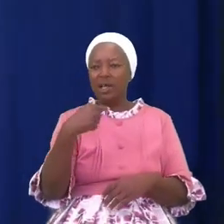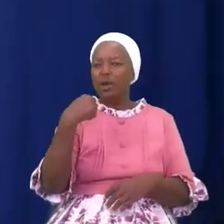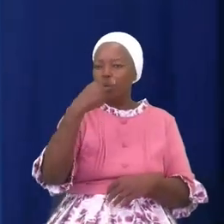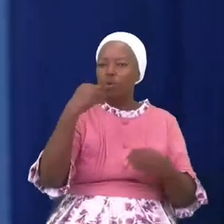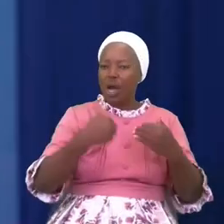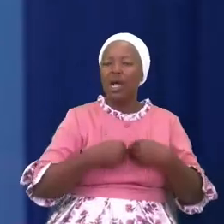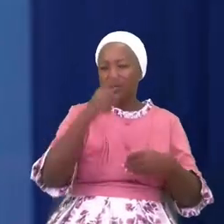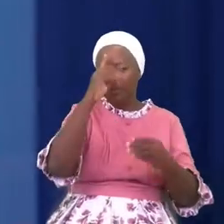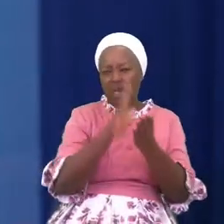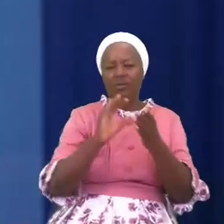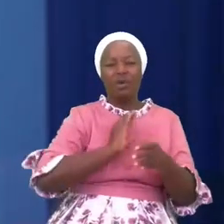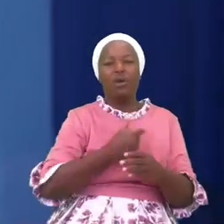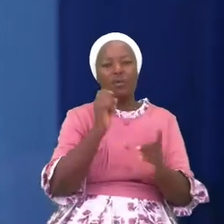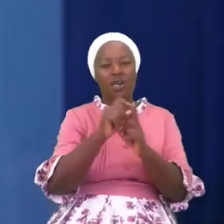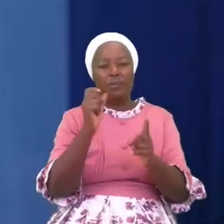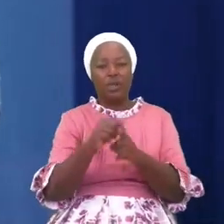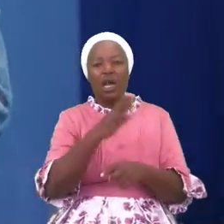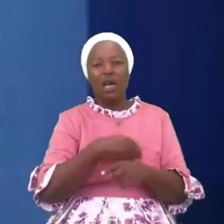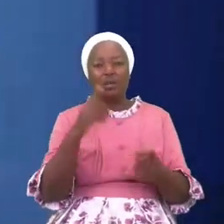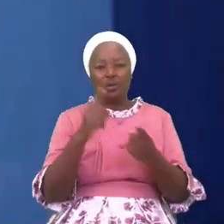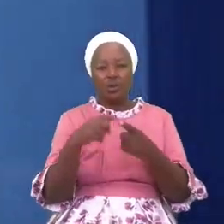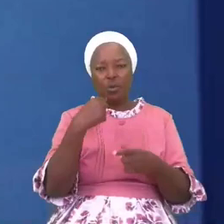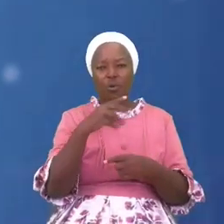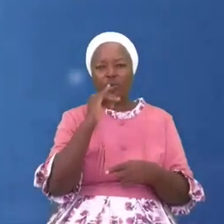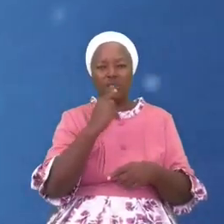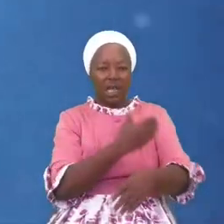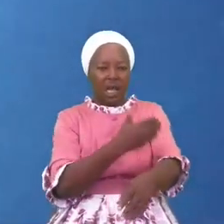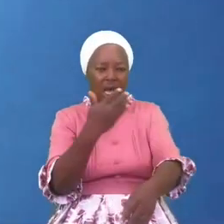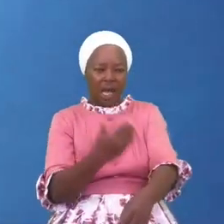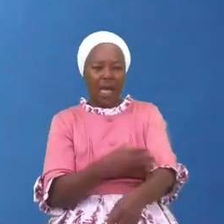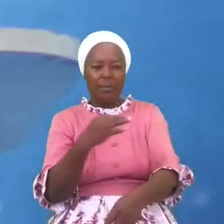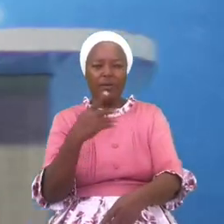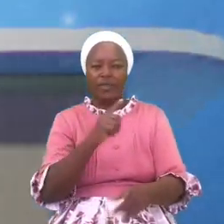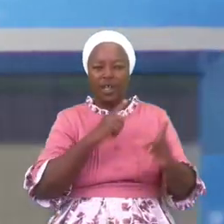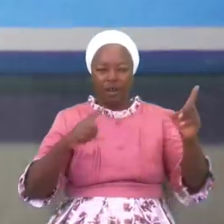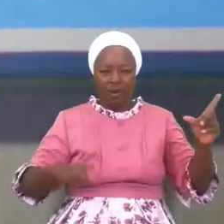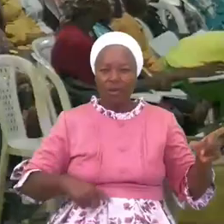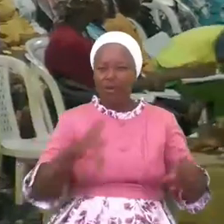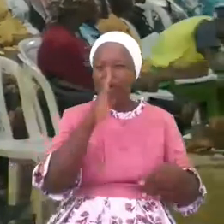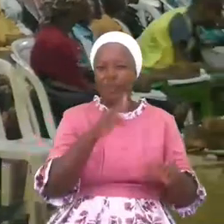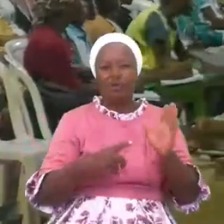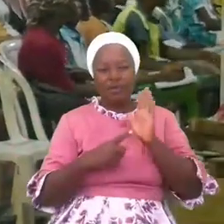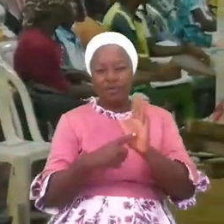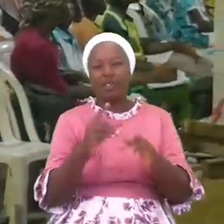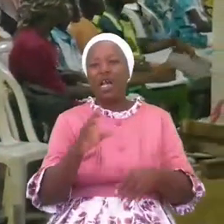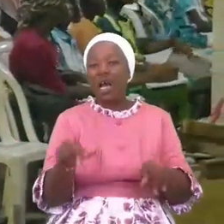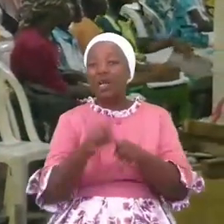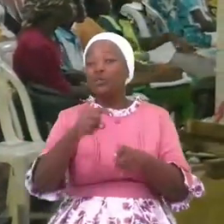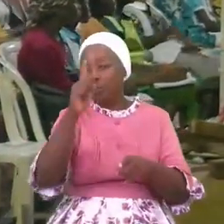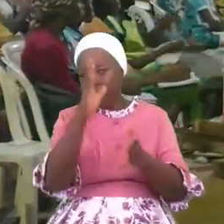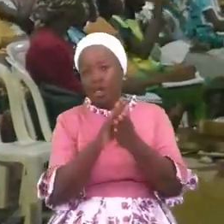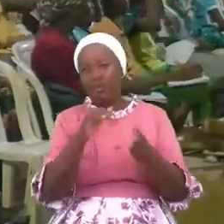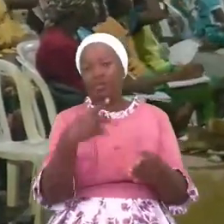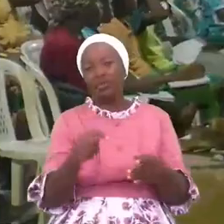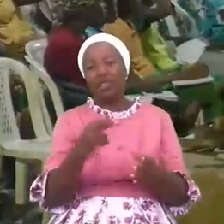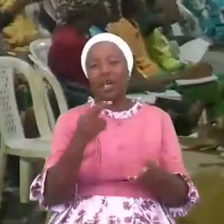the arm of the Lord been revealed? As you believe the report tonight, the arm of the Lord will be revealed to